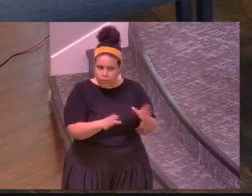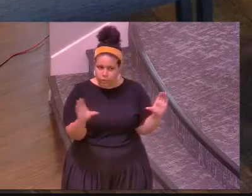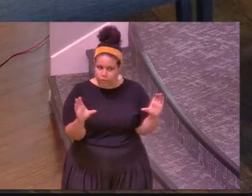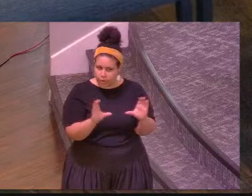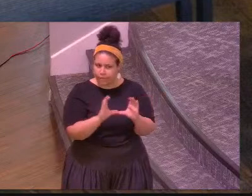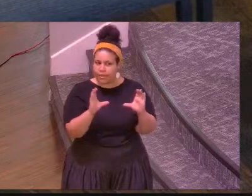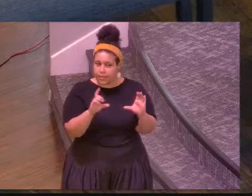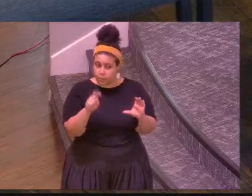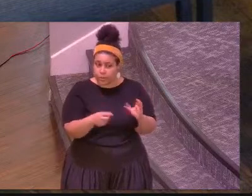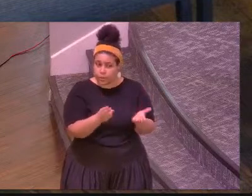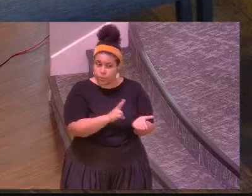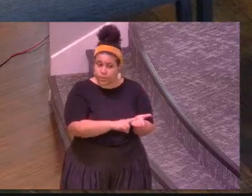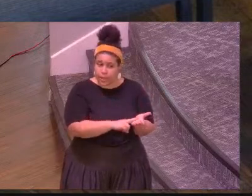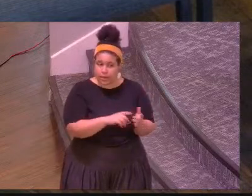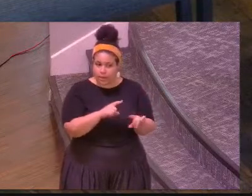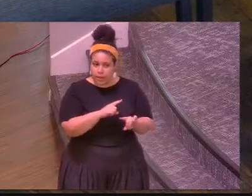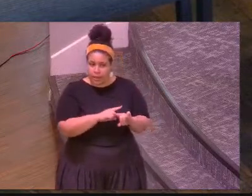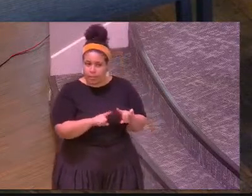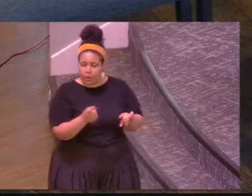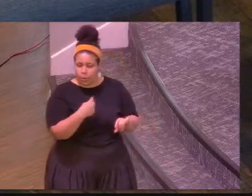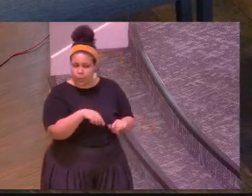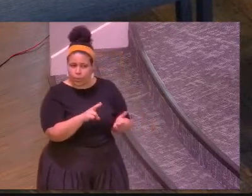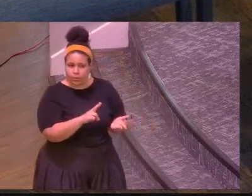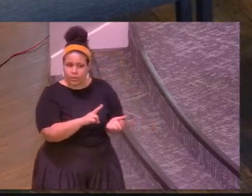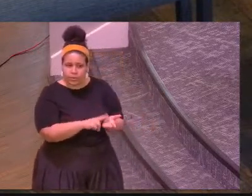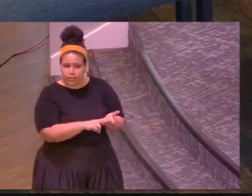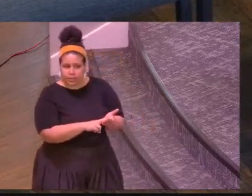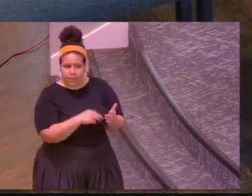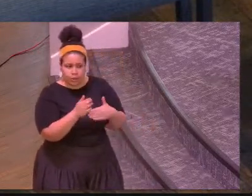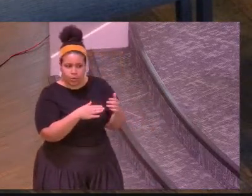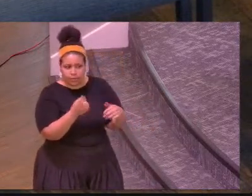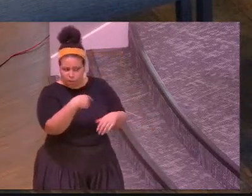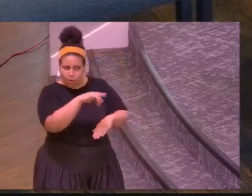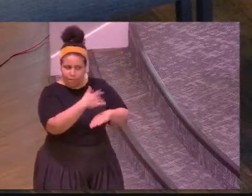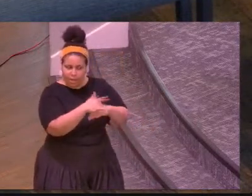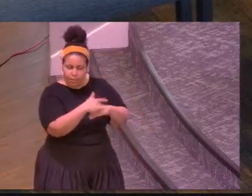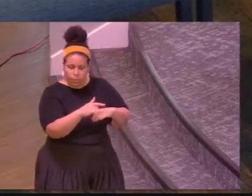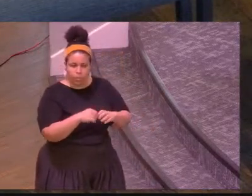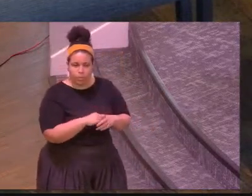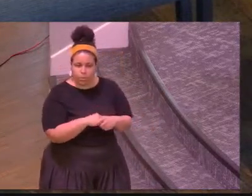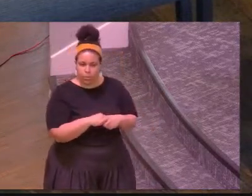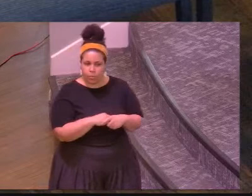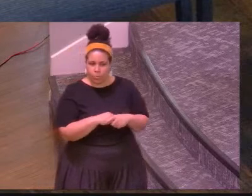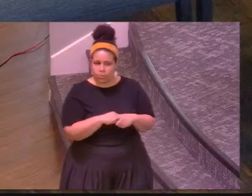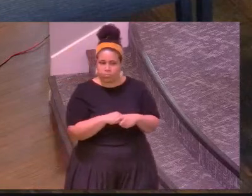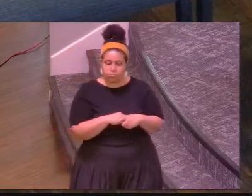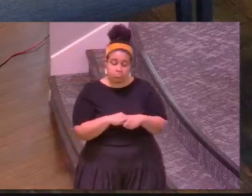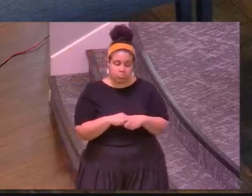will get those signed at y'all's convenience and in advance of closing.